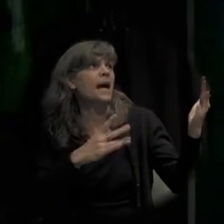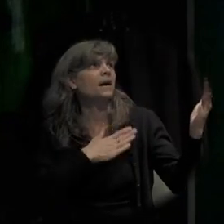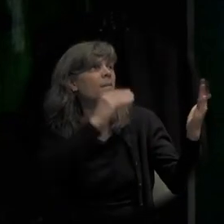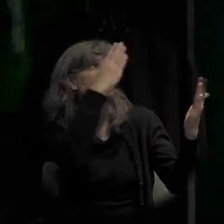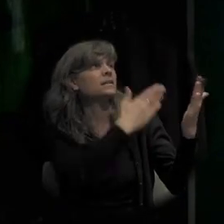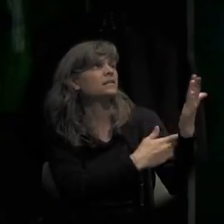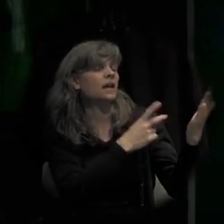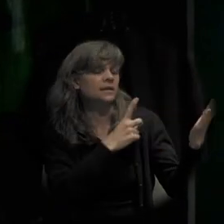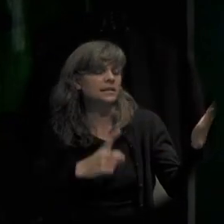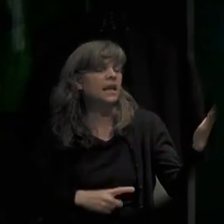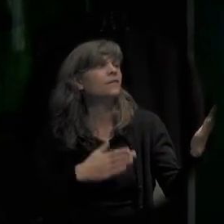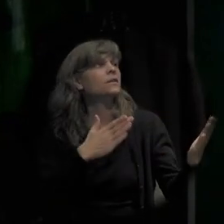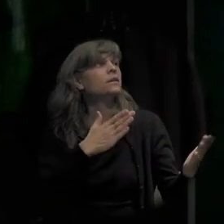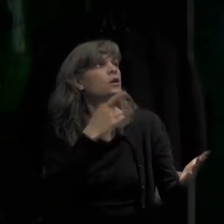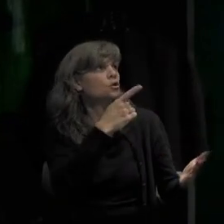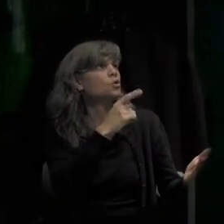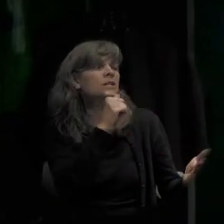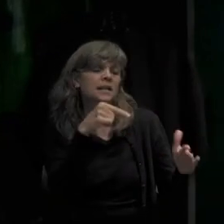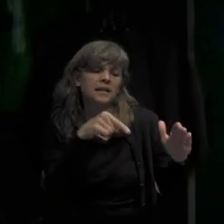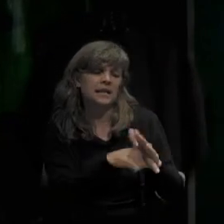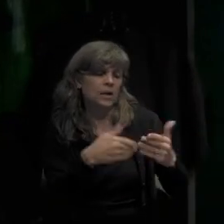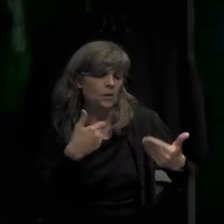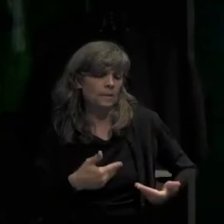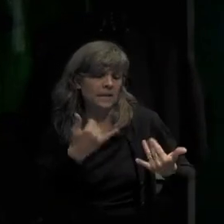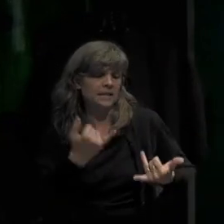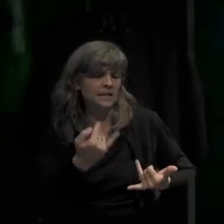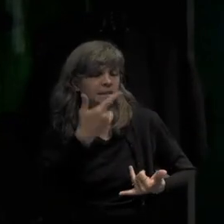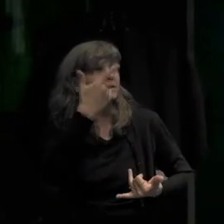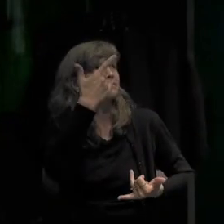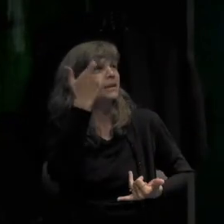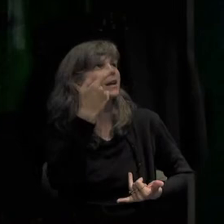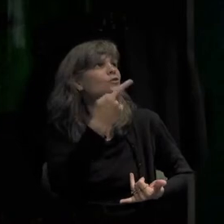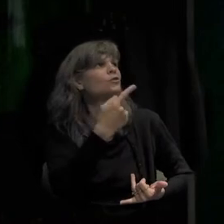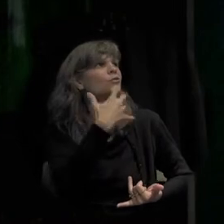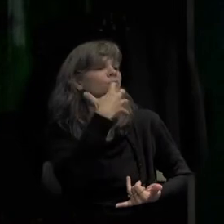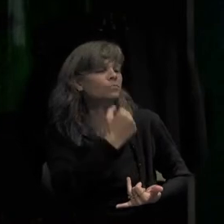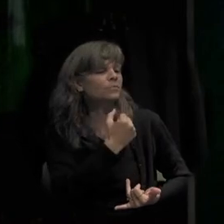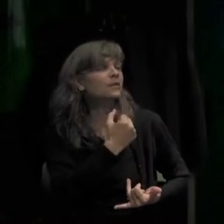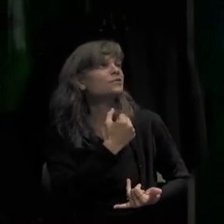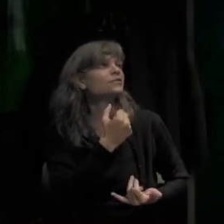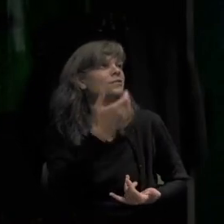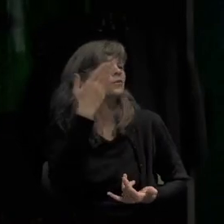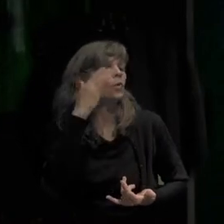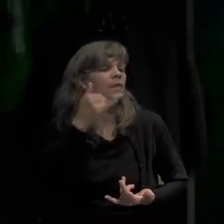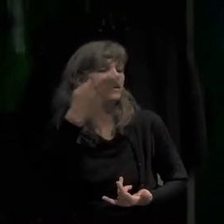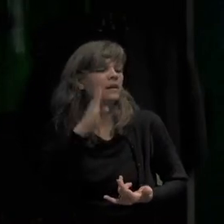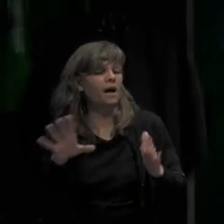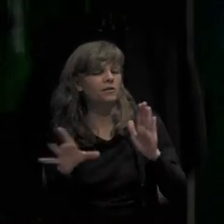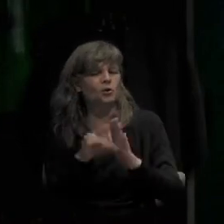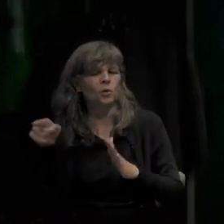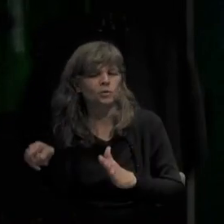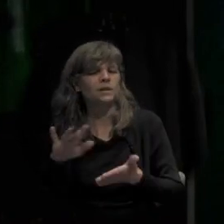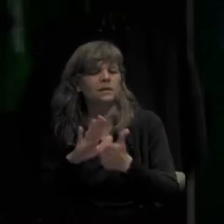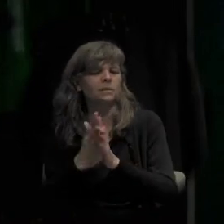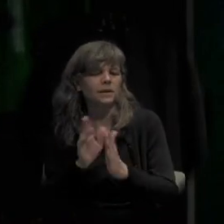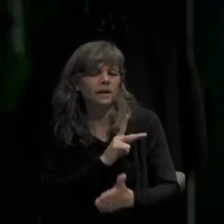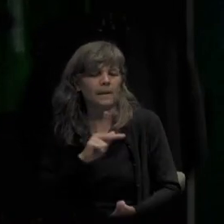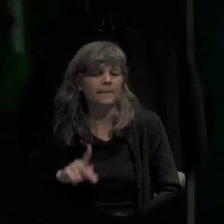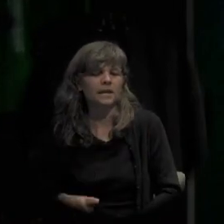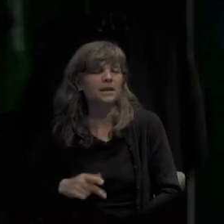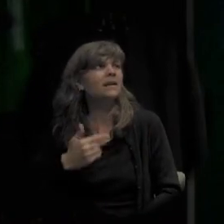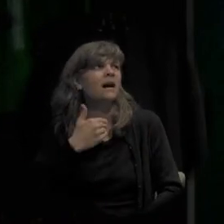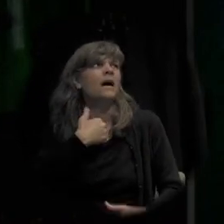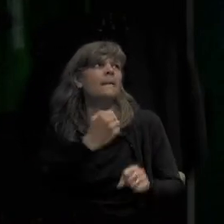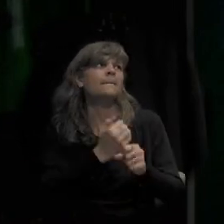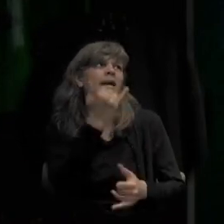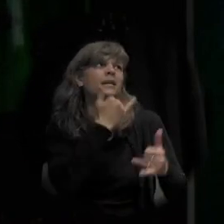was precious in your eyes this day. Behold, I've acted foolishly, and I've made a great mistake. David answered